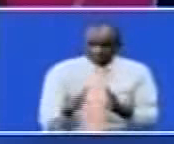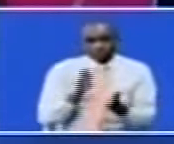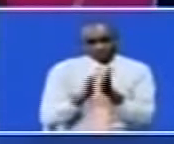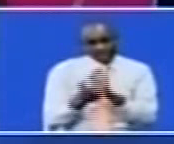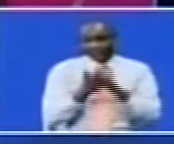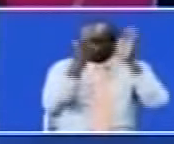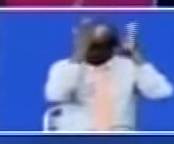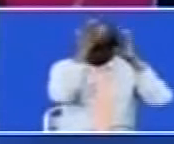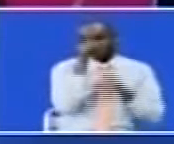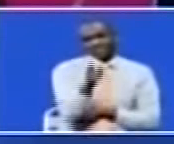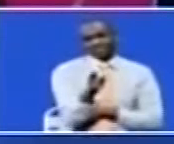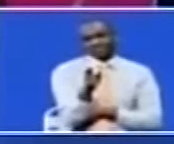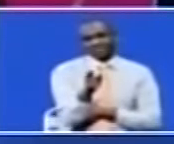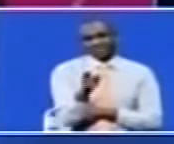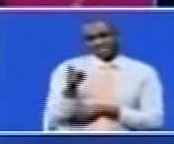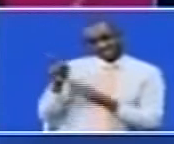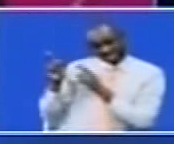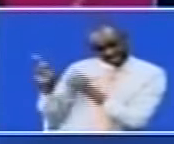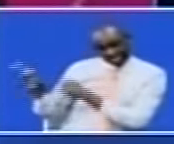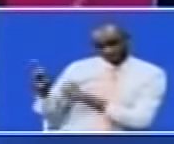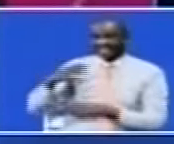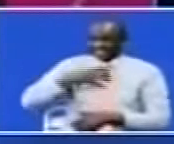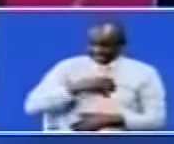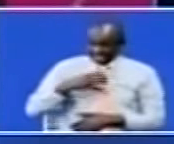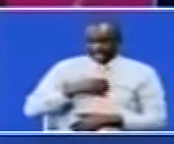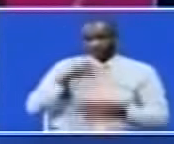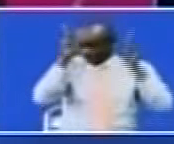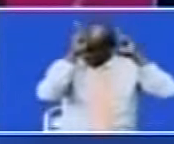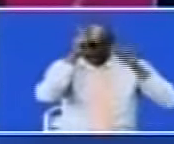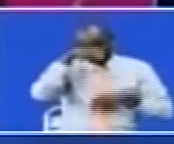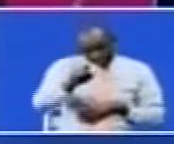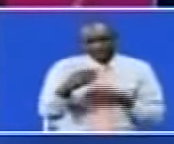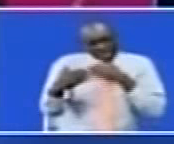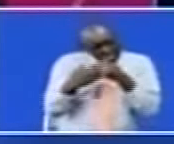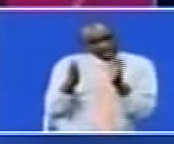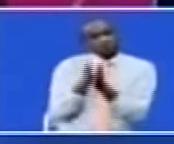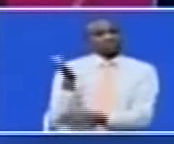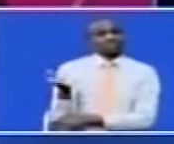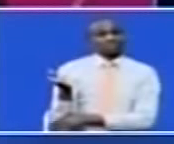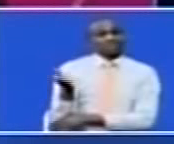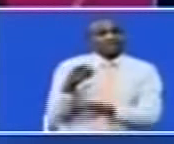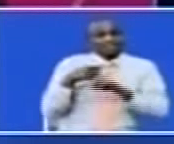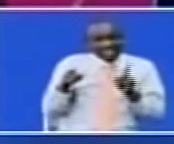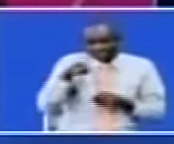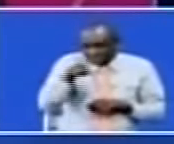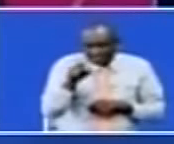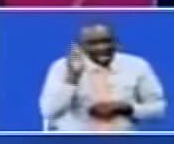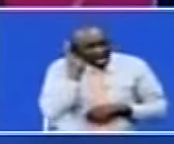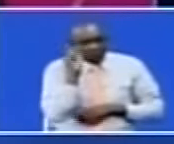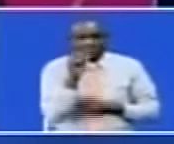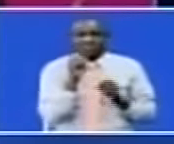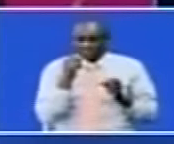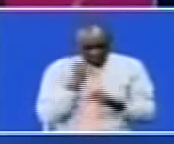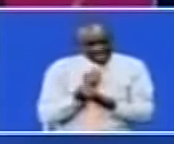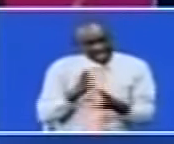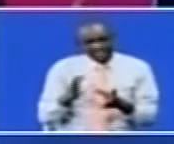to the episcopacy. Philip Sulumeti, retired bishop of Kakamega, was a man close to him and notes that it had been hard for him.